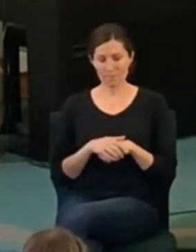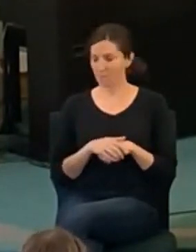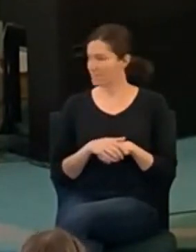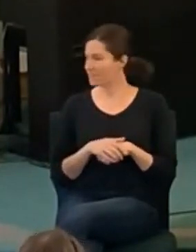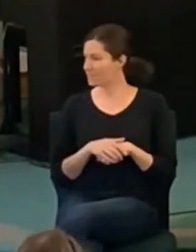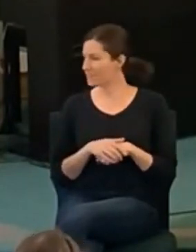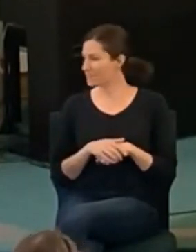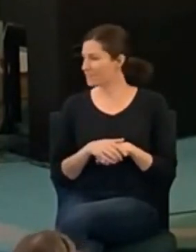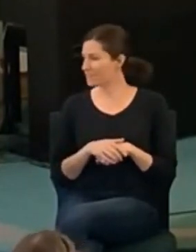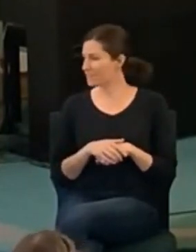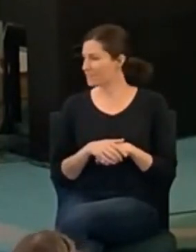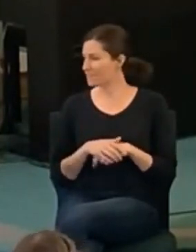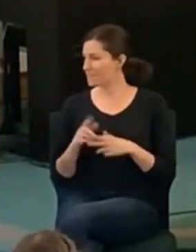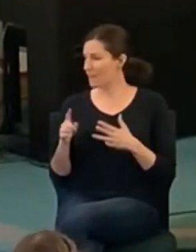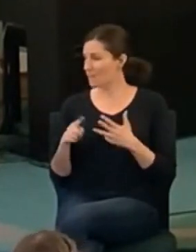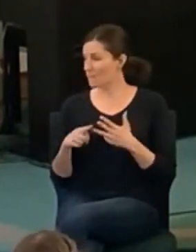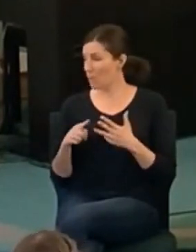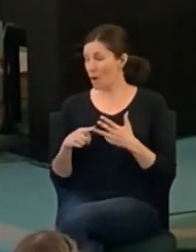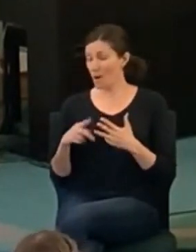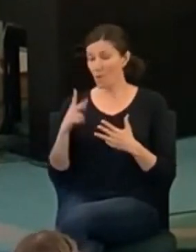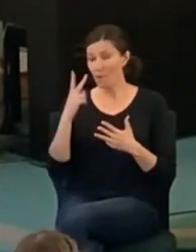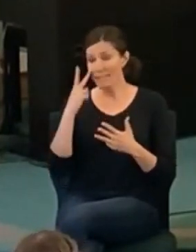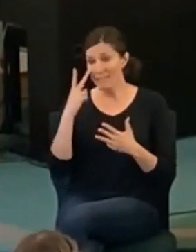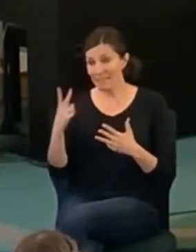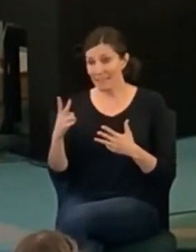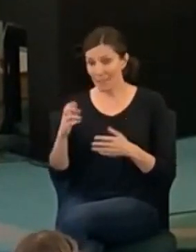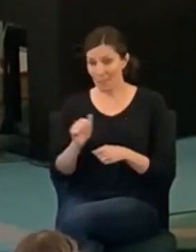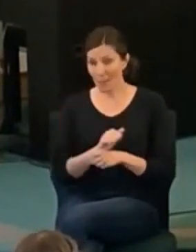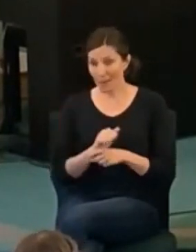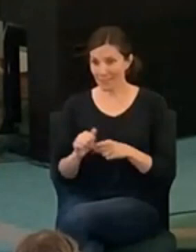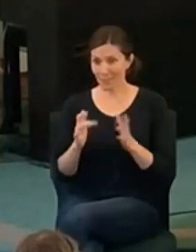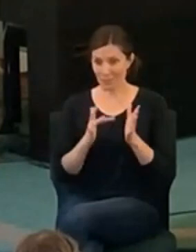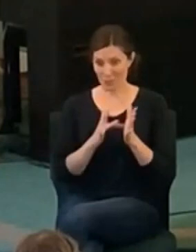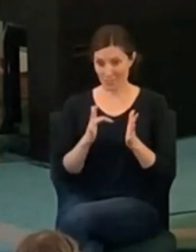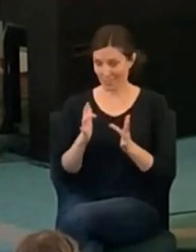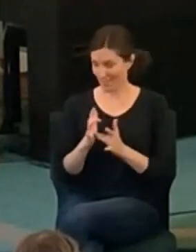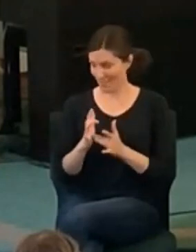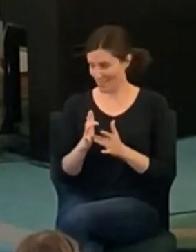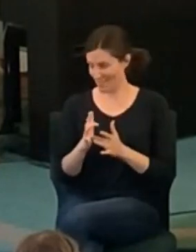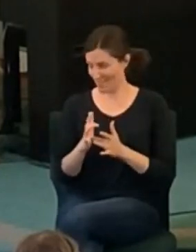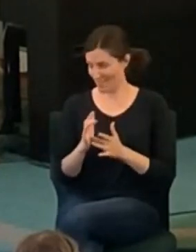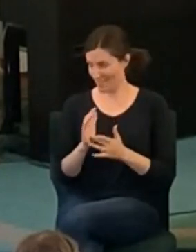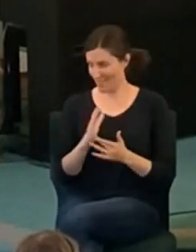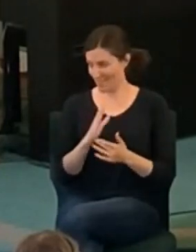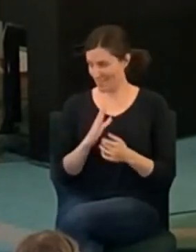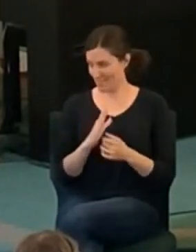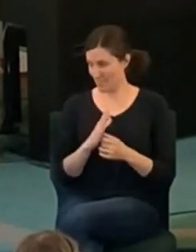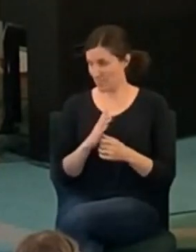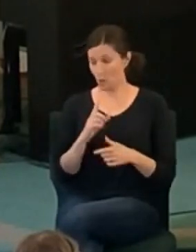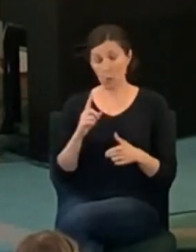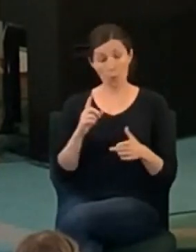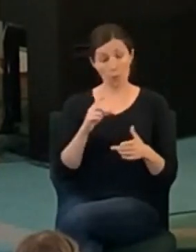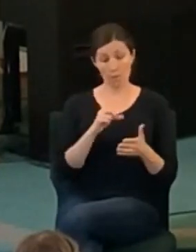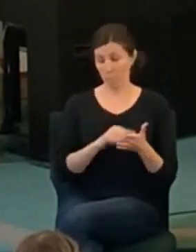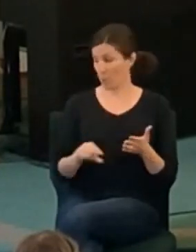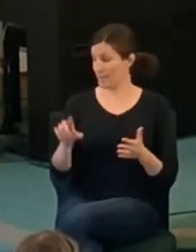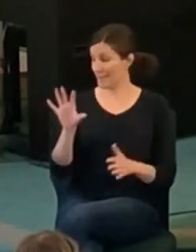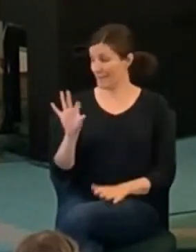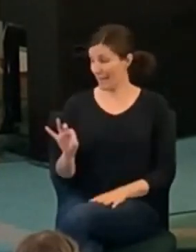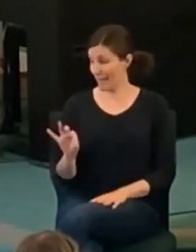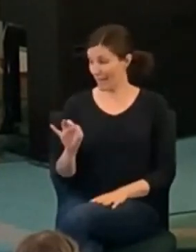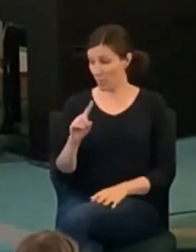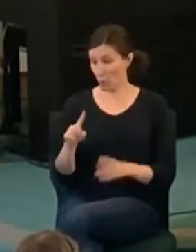background. And these Pharisees and scribes are acting completely opposite to his message.